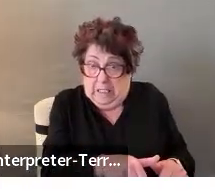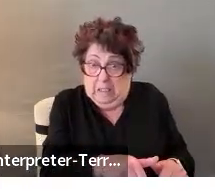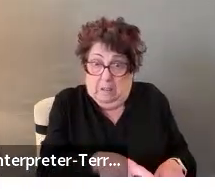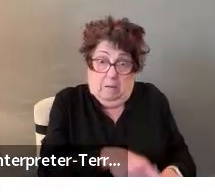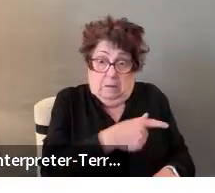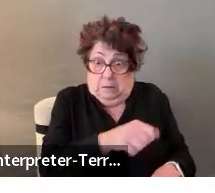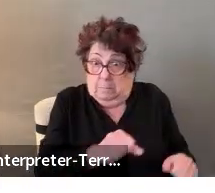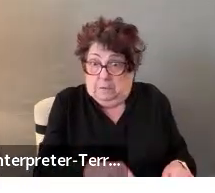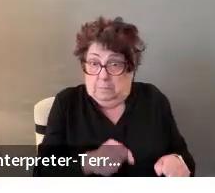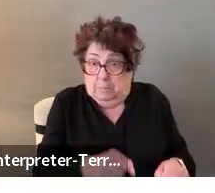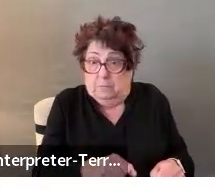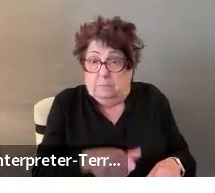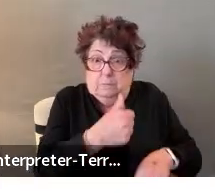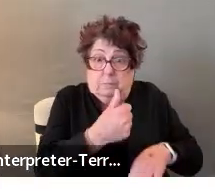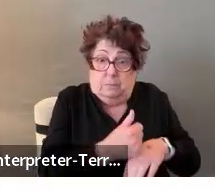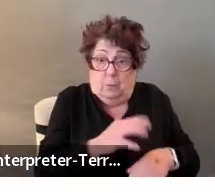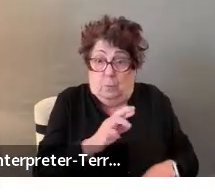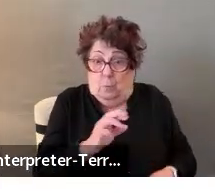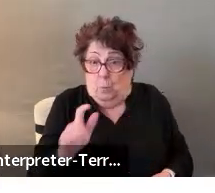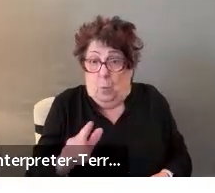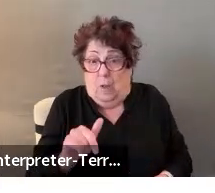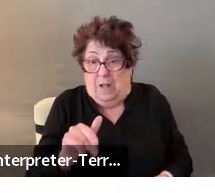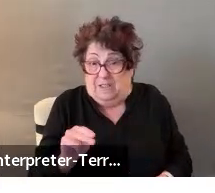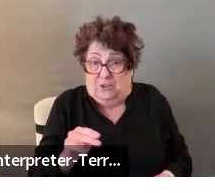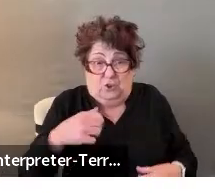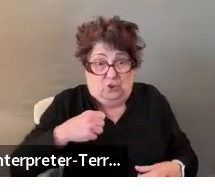lift system may be worth the investment.